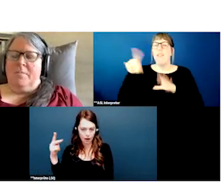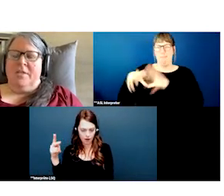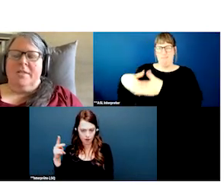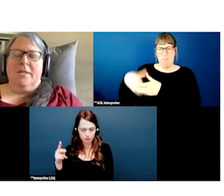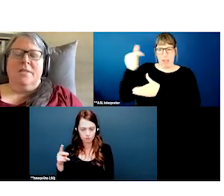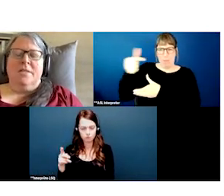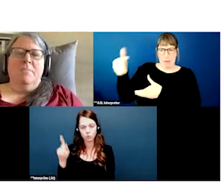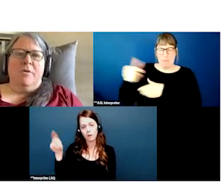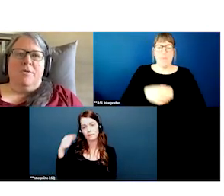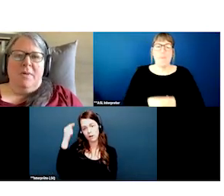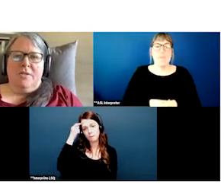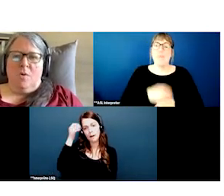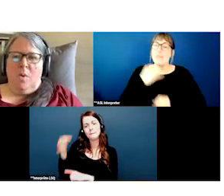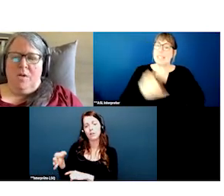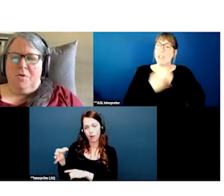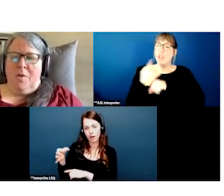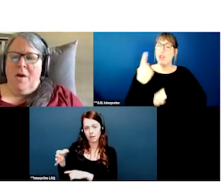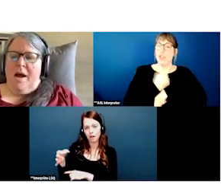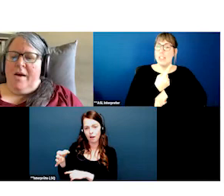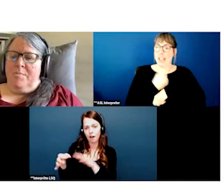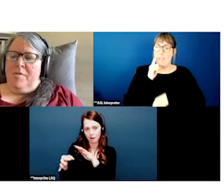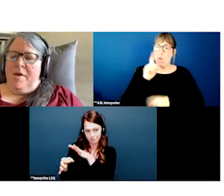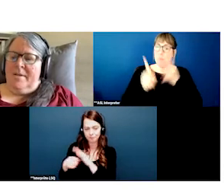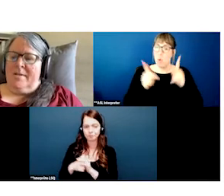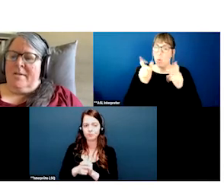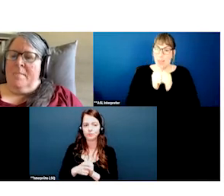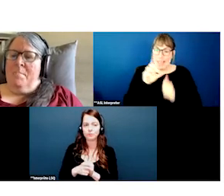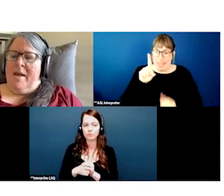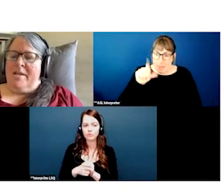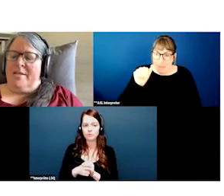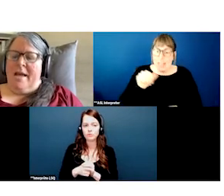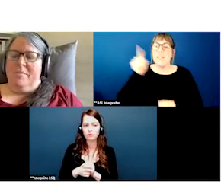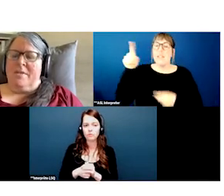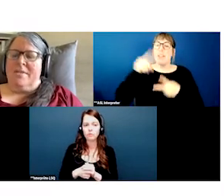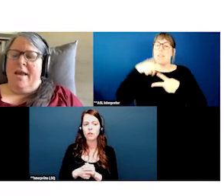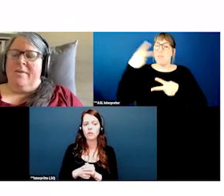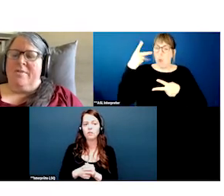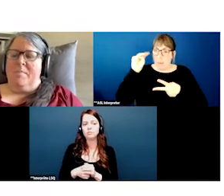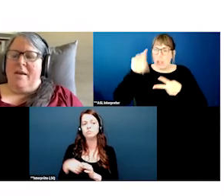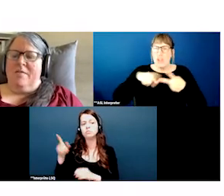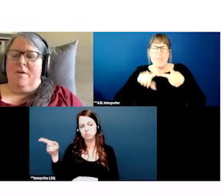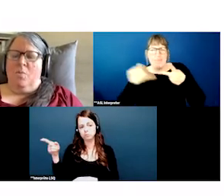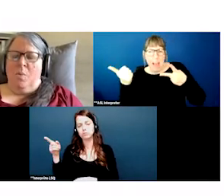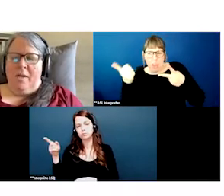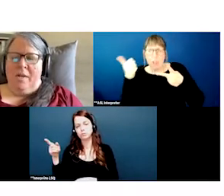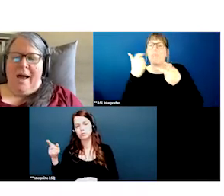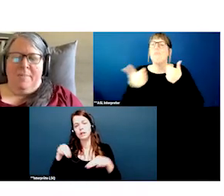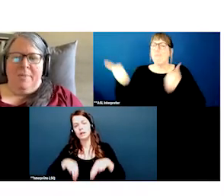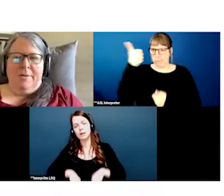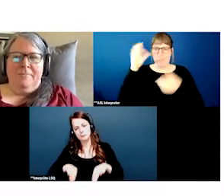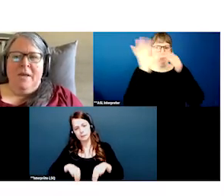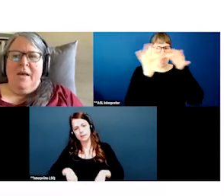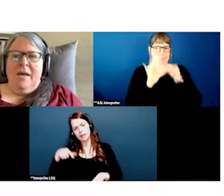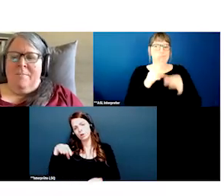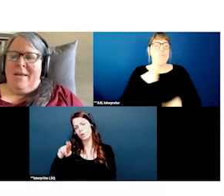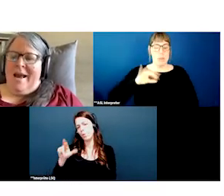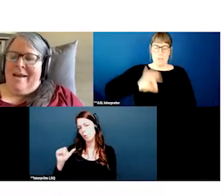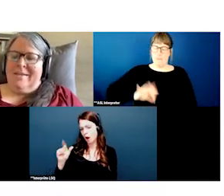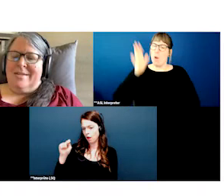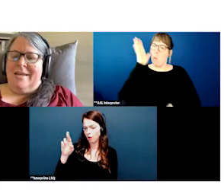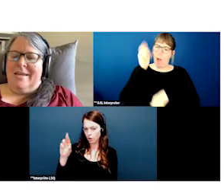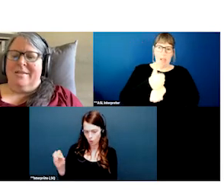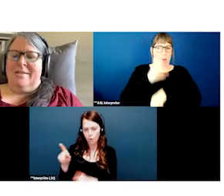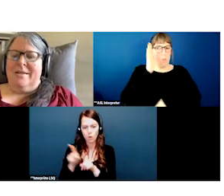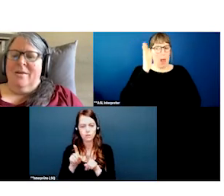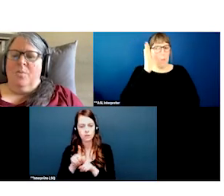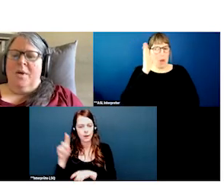People with Disabilities, both Minister Qualtrough and the Prime Minister made statements saying that the benefit will happen. And